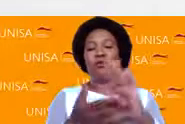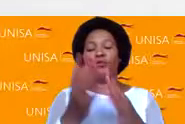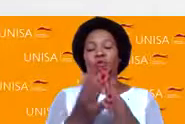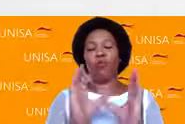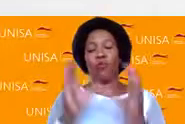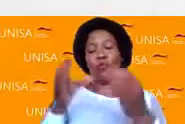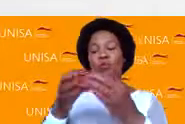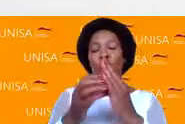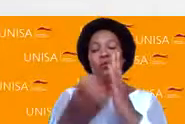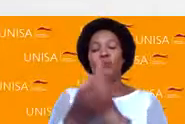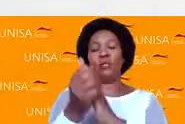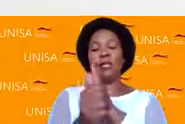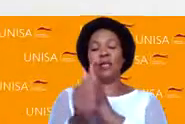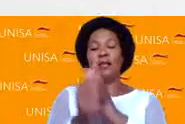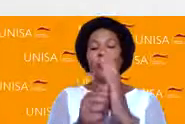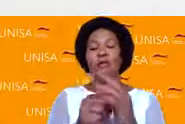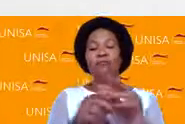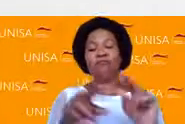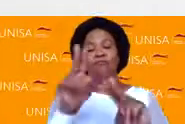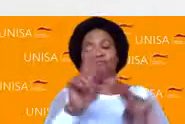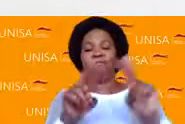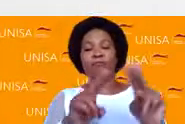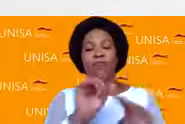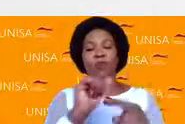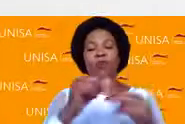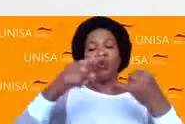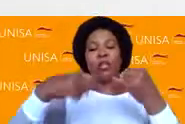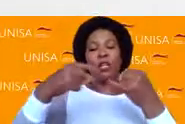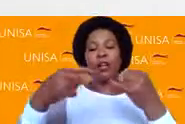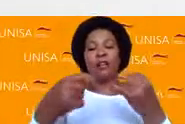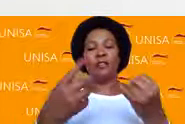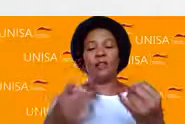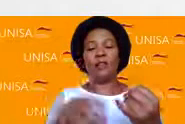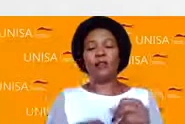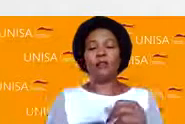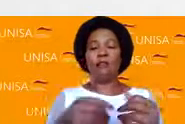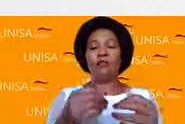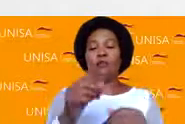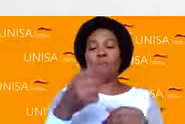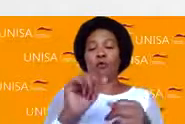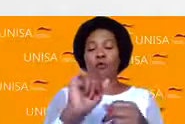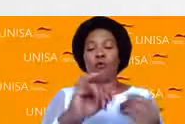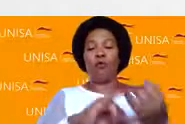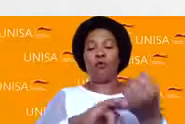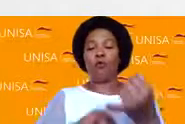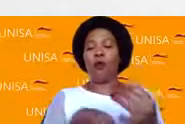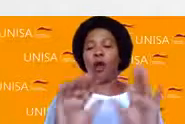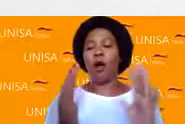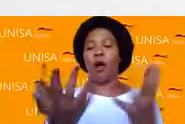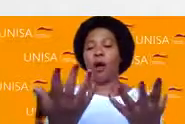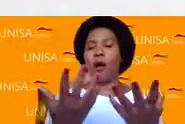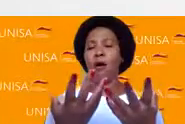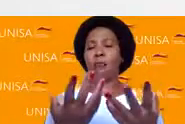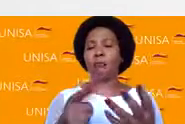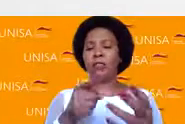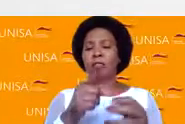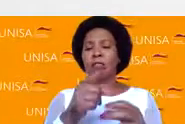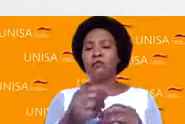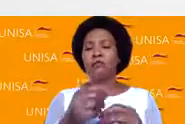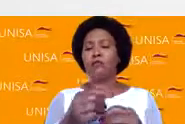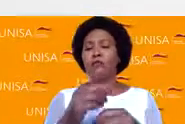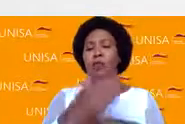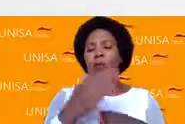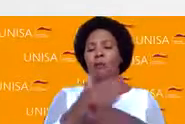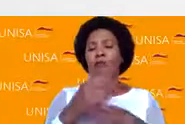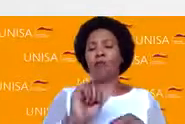at your tutorial letter for your module on how the structure is going to work for assessments. If it's just going to